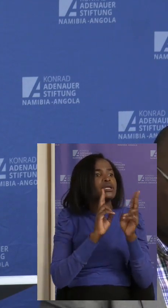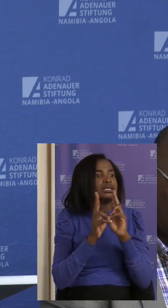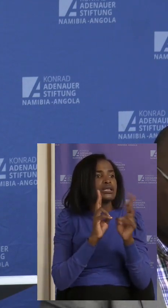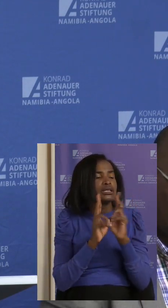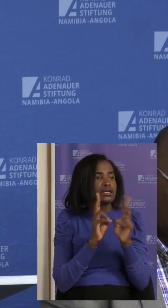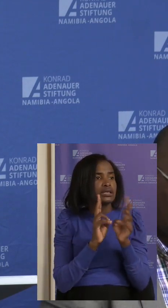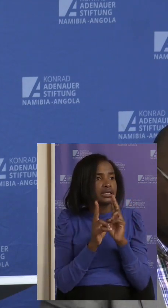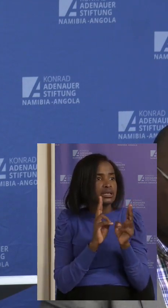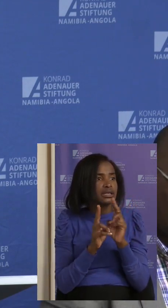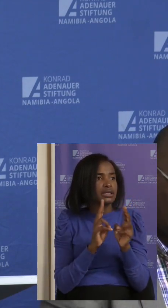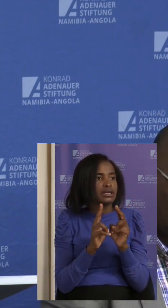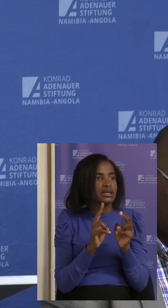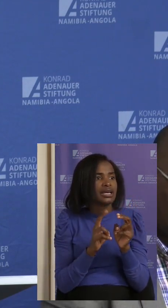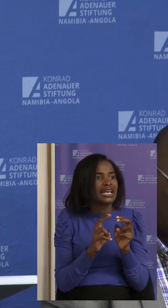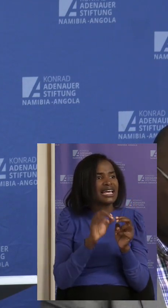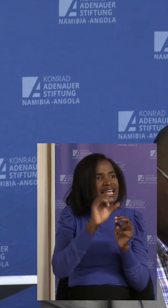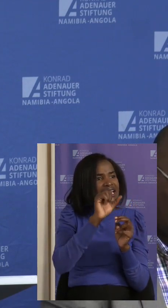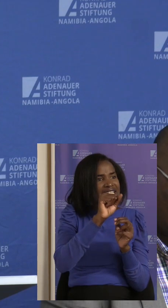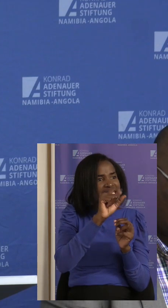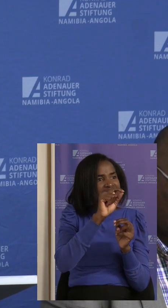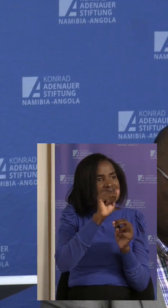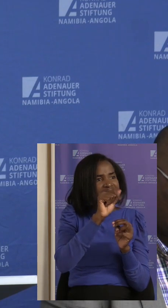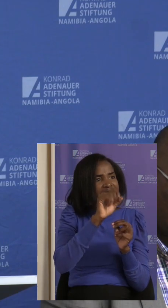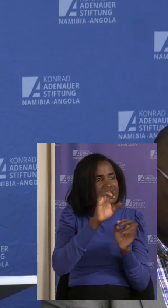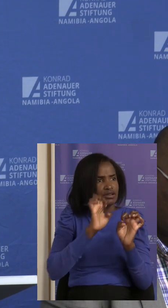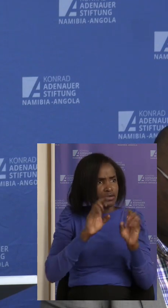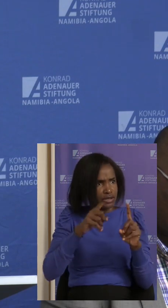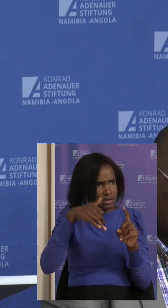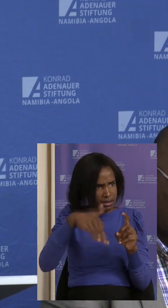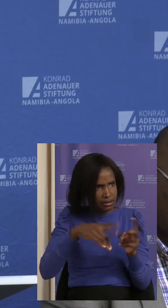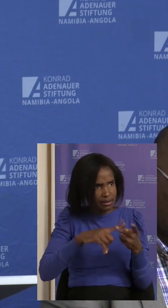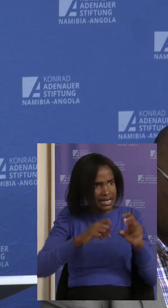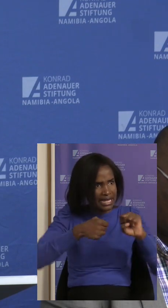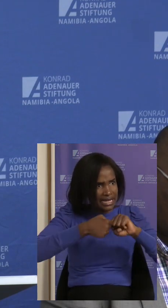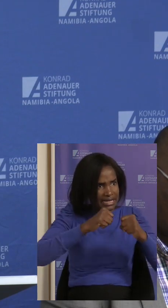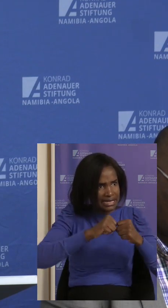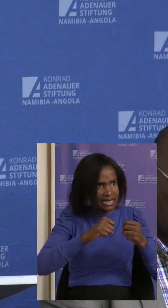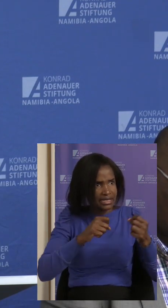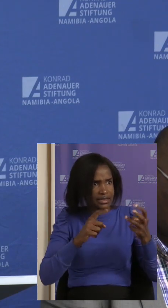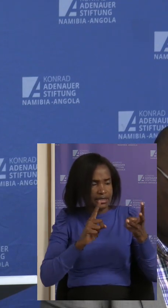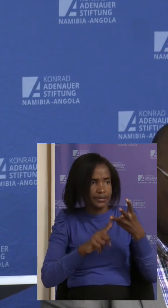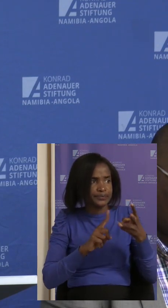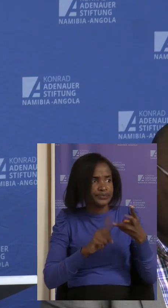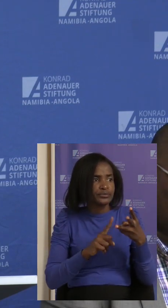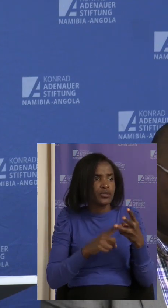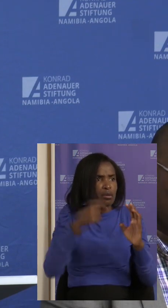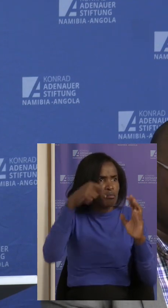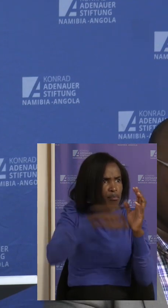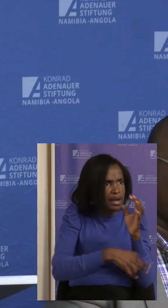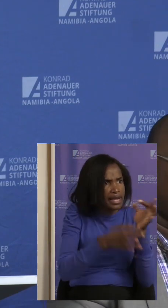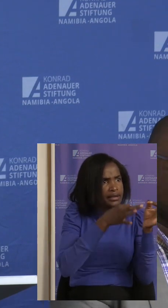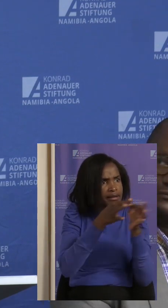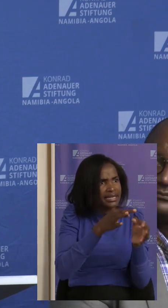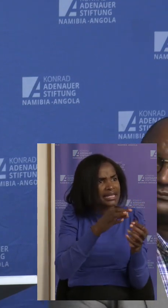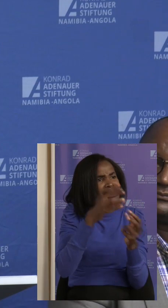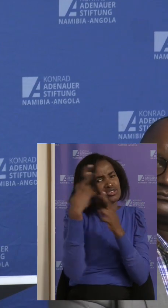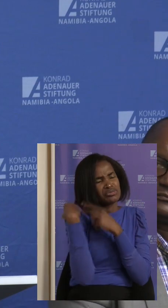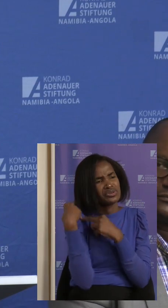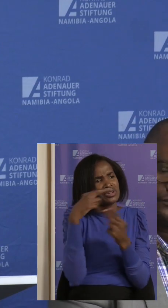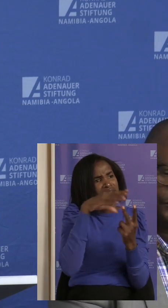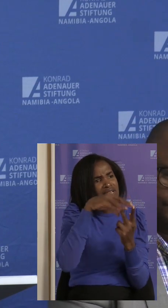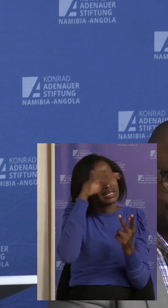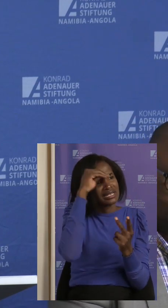touch on the current state of education in Namibia as well as its challenges. And then I'll also delve into the role of NANSO